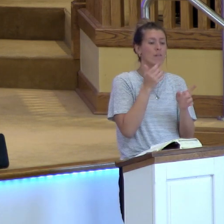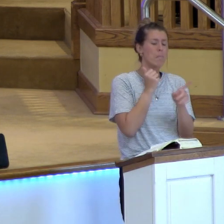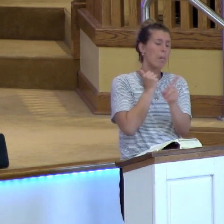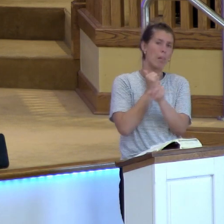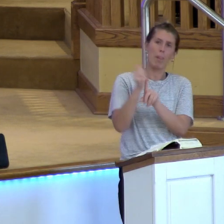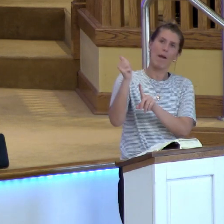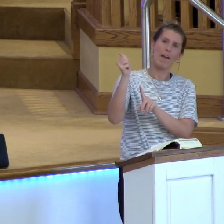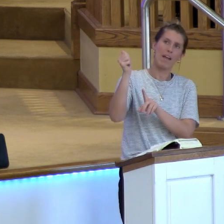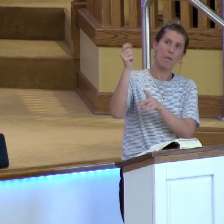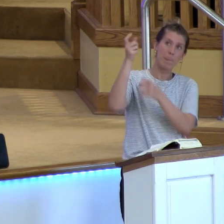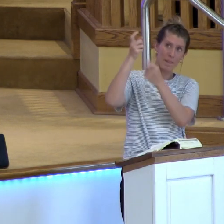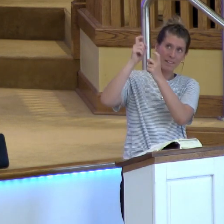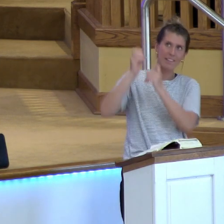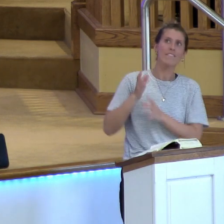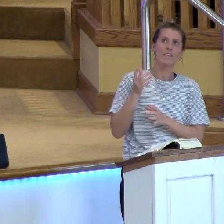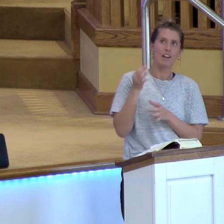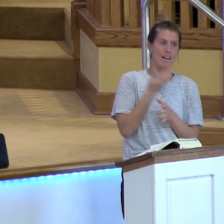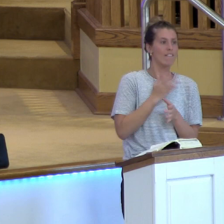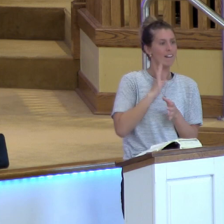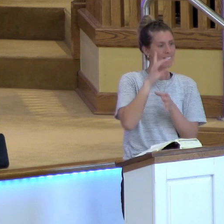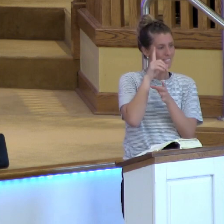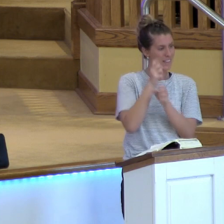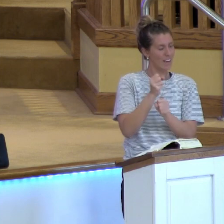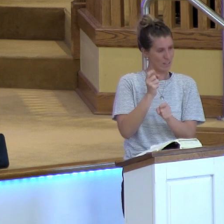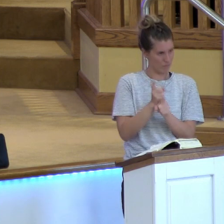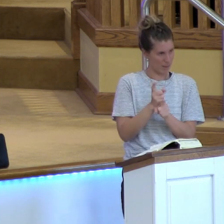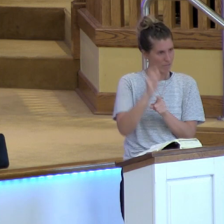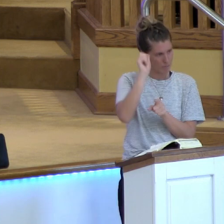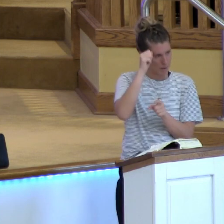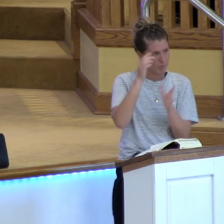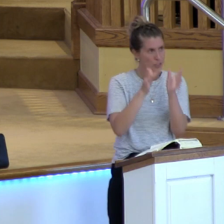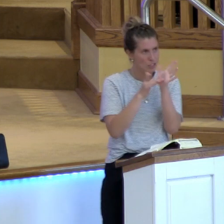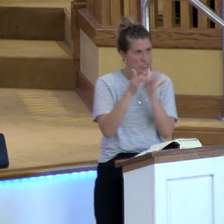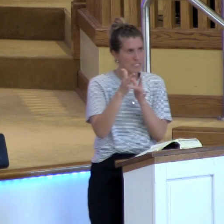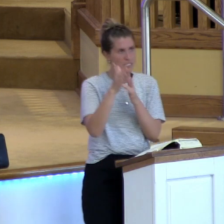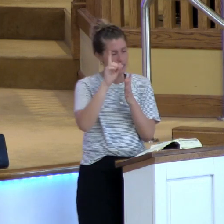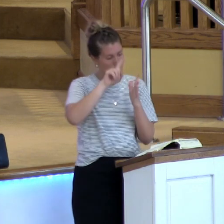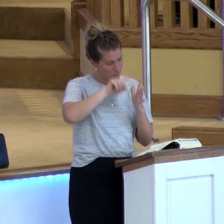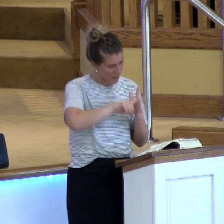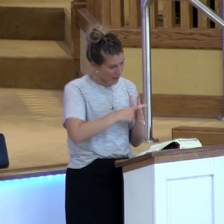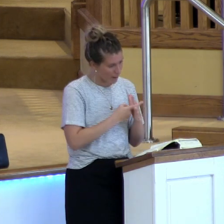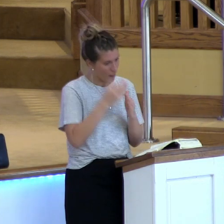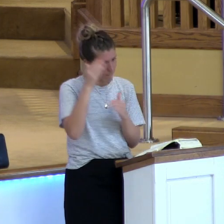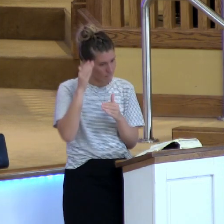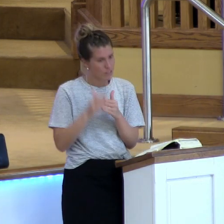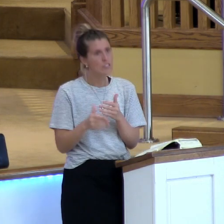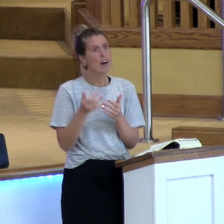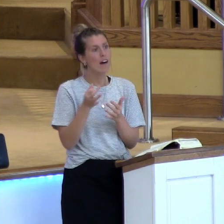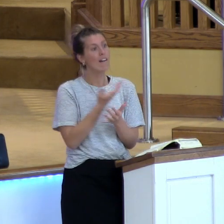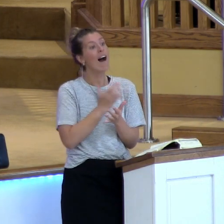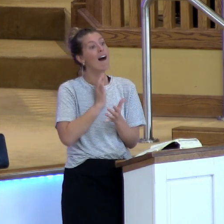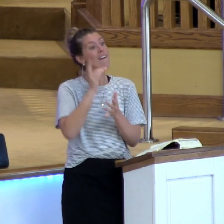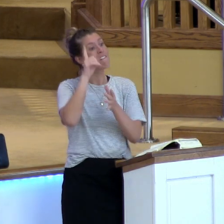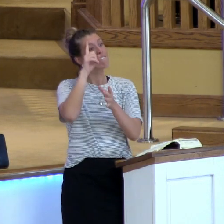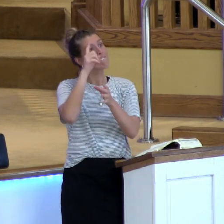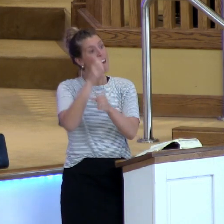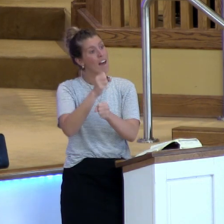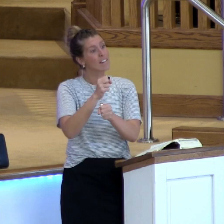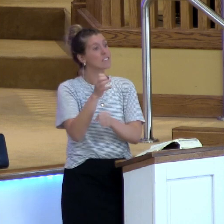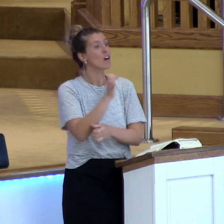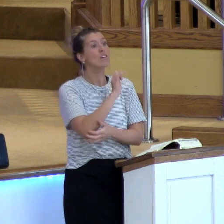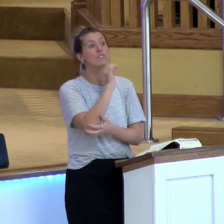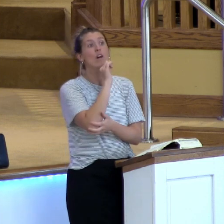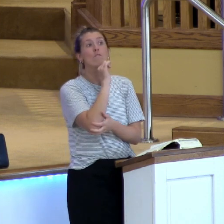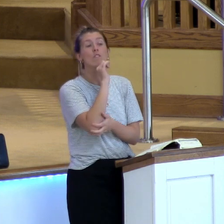blame the giver of the faith to us. But remember, Jesus is the author and finisher of our what? Faith. He's also not the author